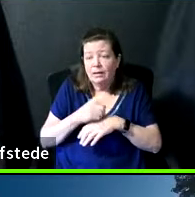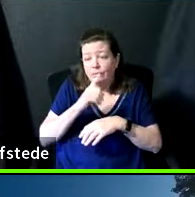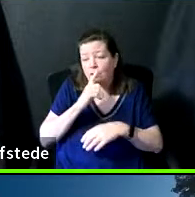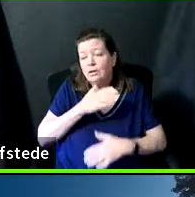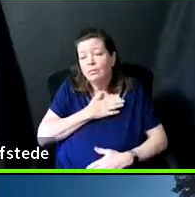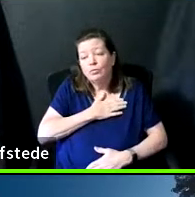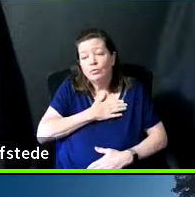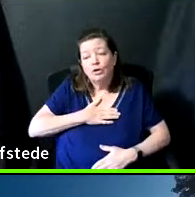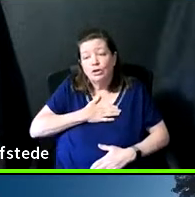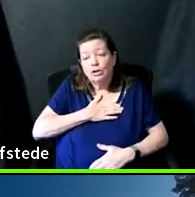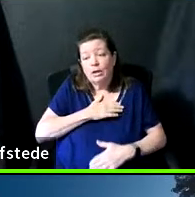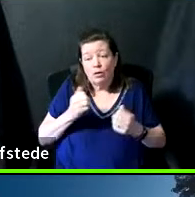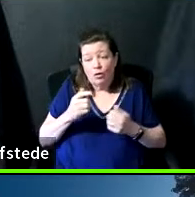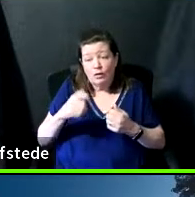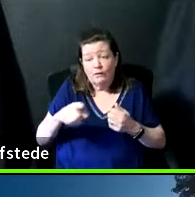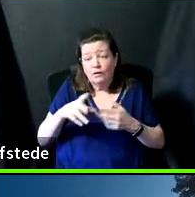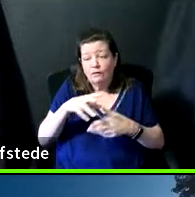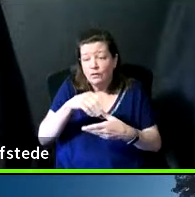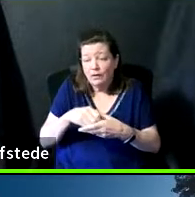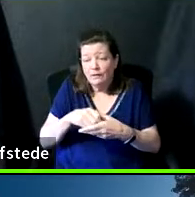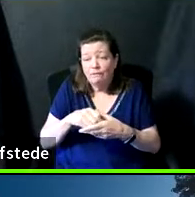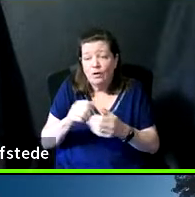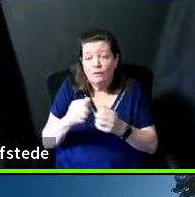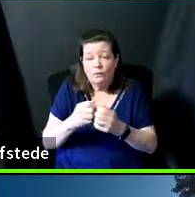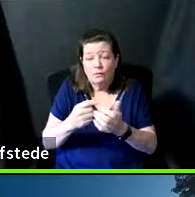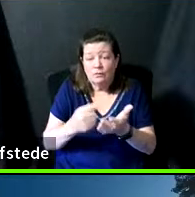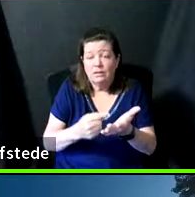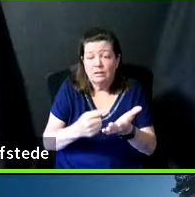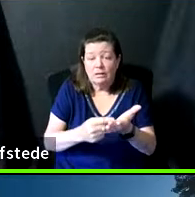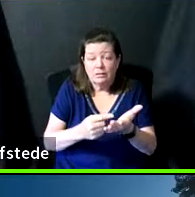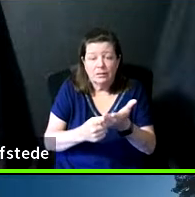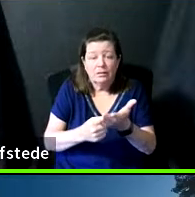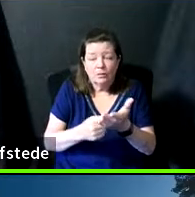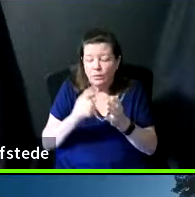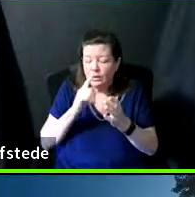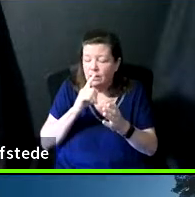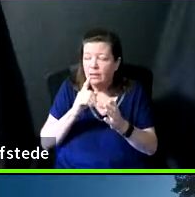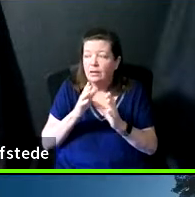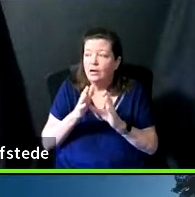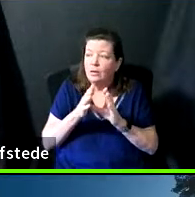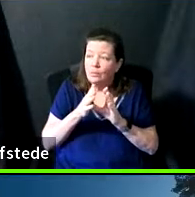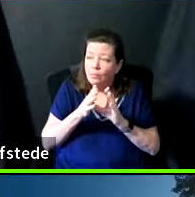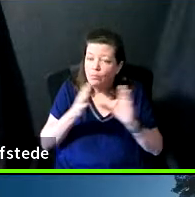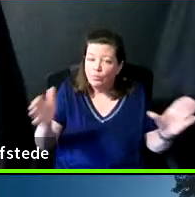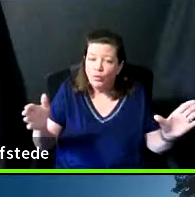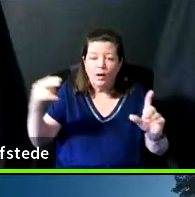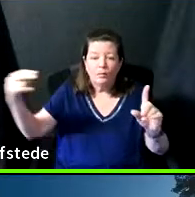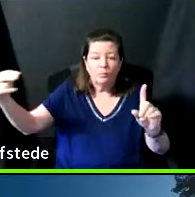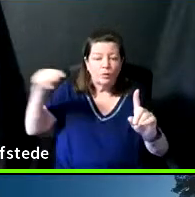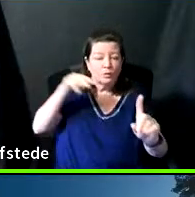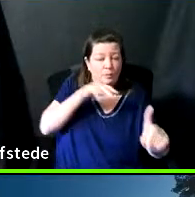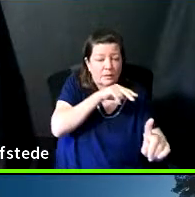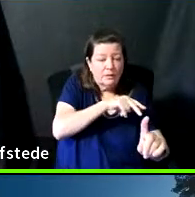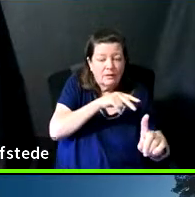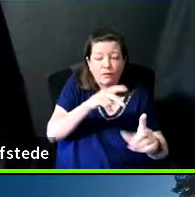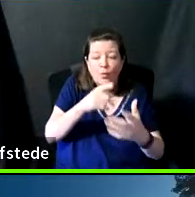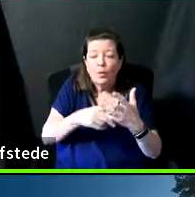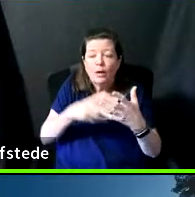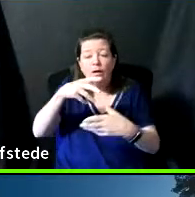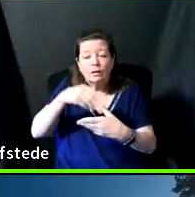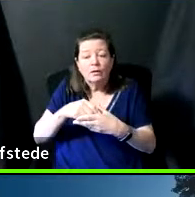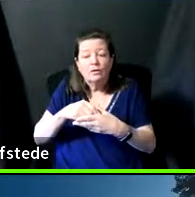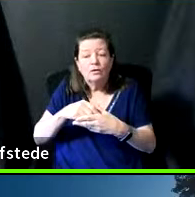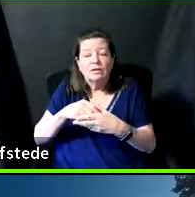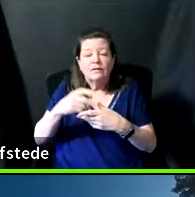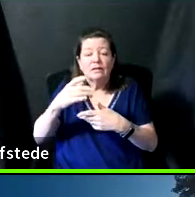for engaging and sharing with us and getting such a broad perspective of what inclusive spaces feel like to